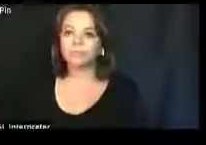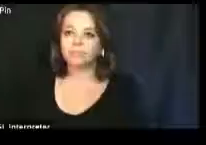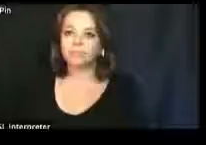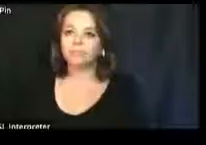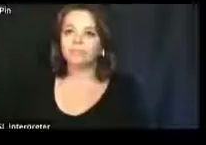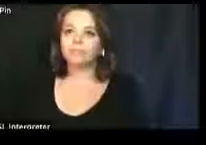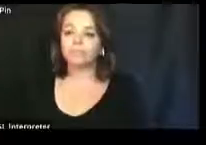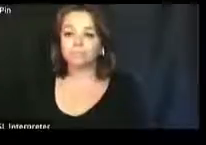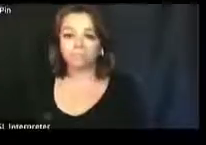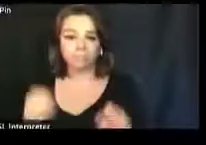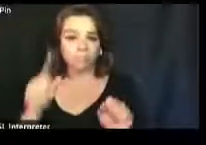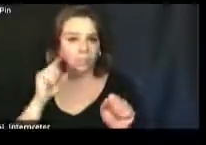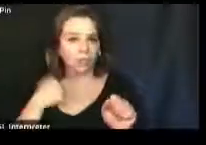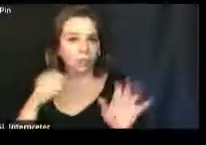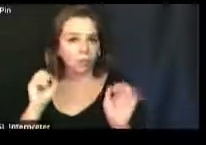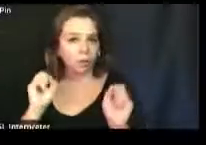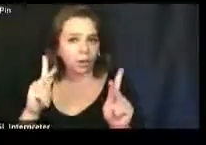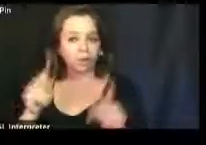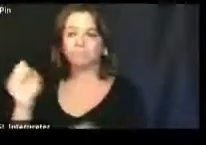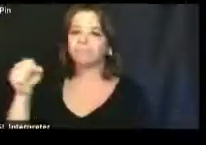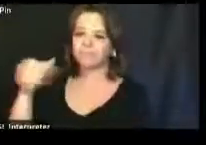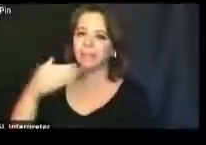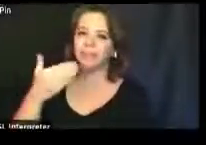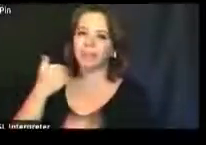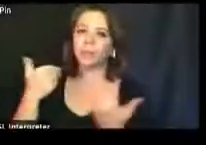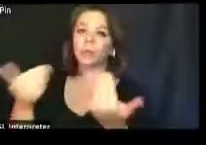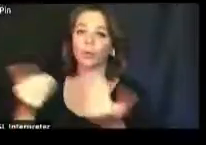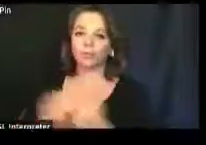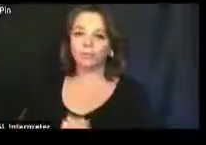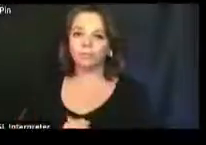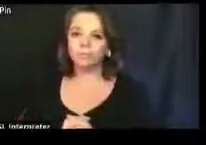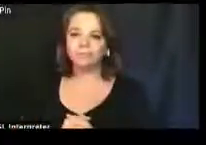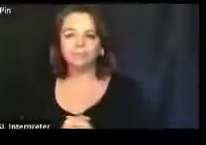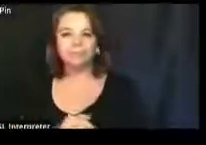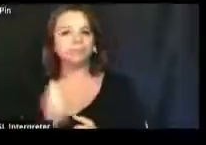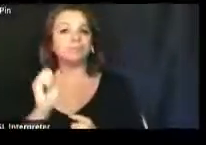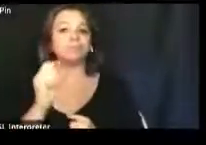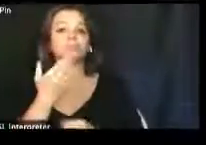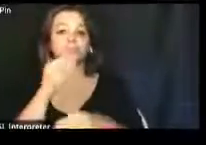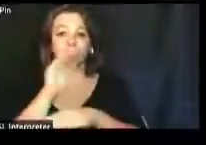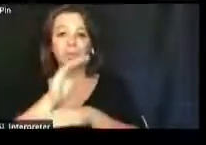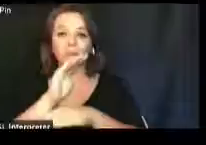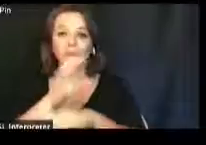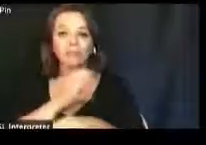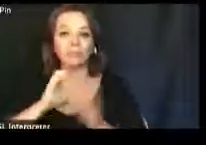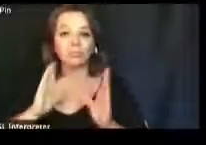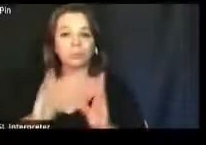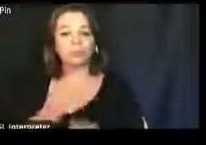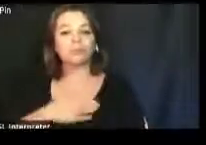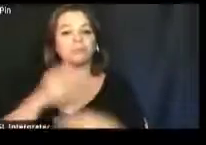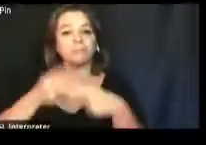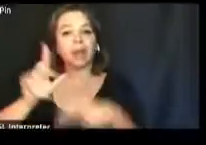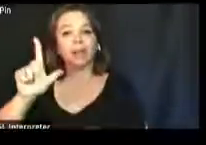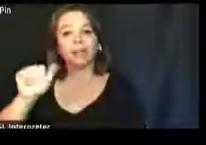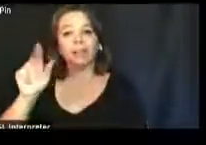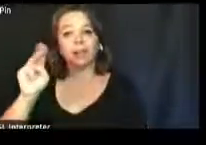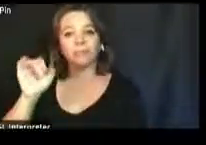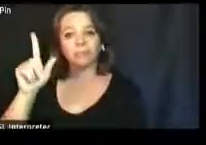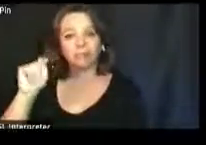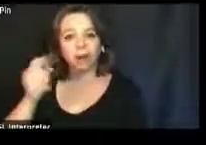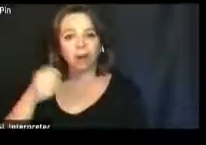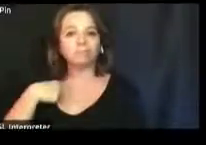Can you hear me okay? We can, thank you. Go ahead, please. All right, good afternoon, commissioners. My name is Lamont Nguyen. I'm with the Long Beach